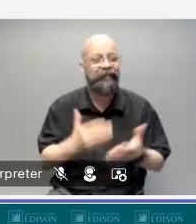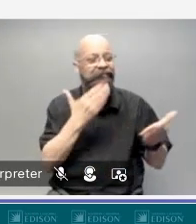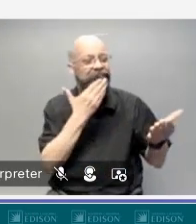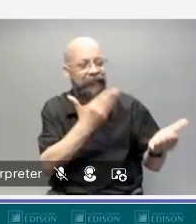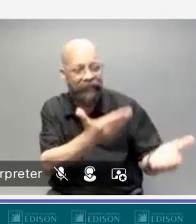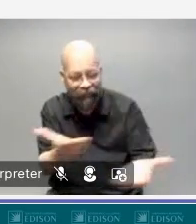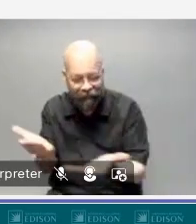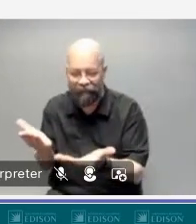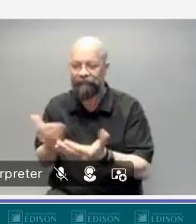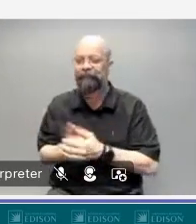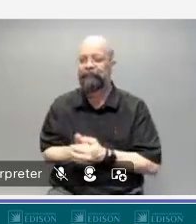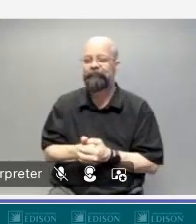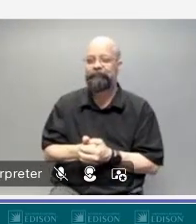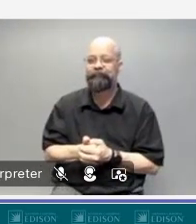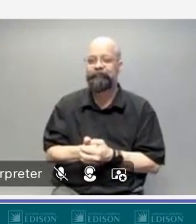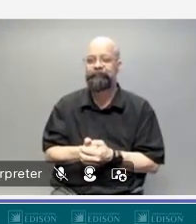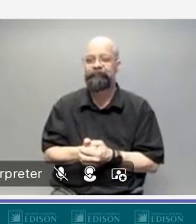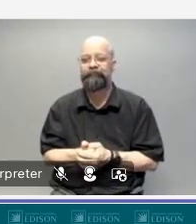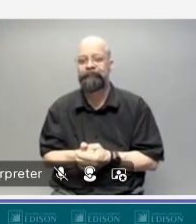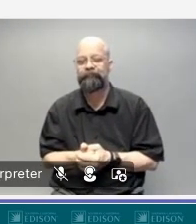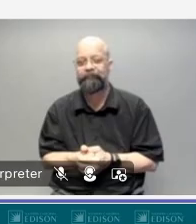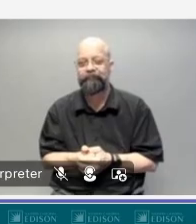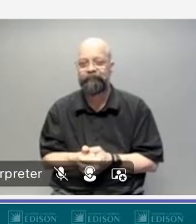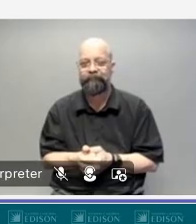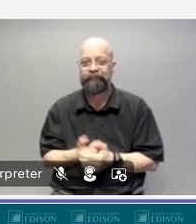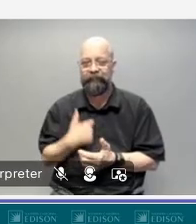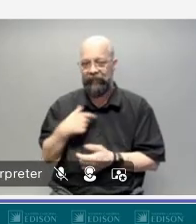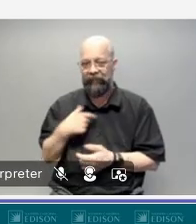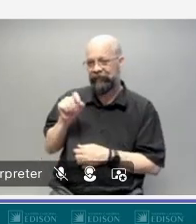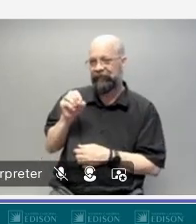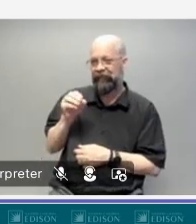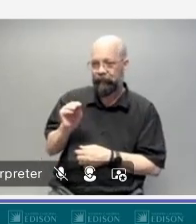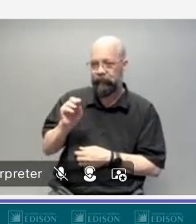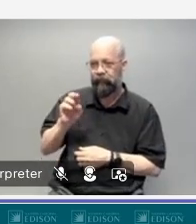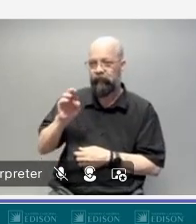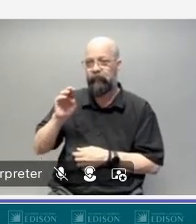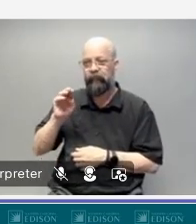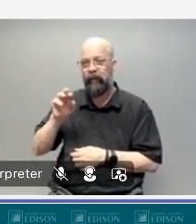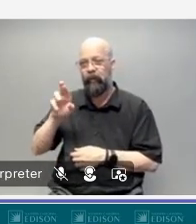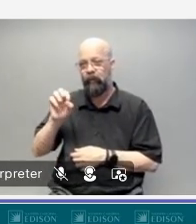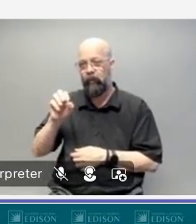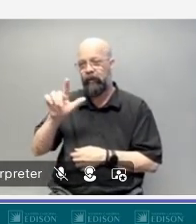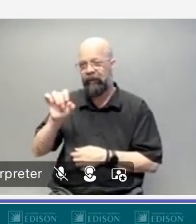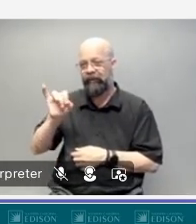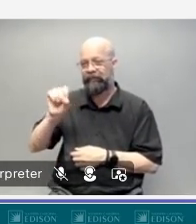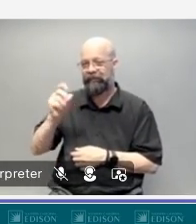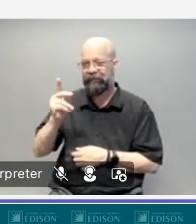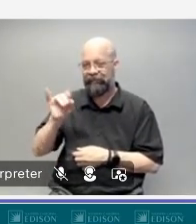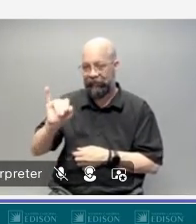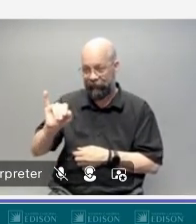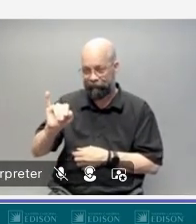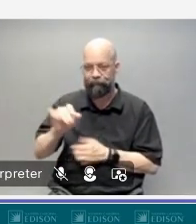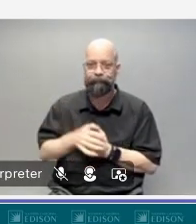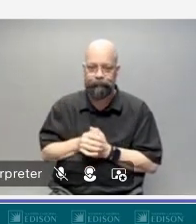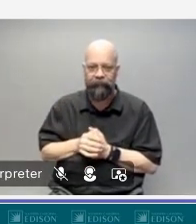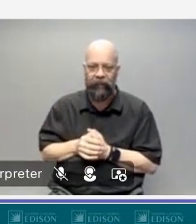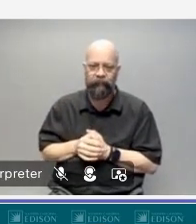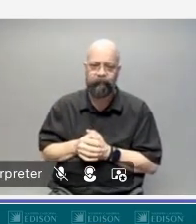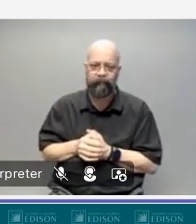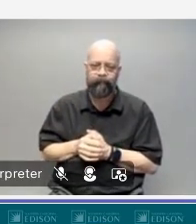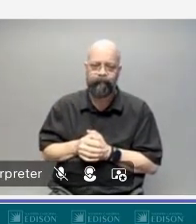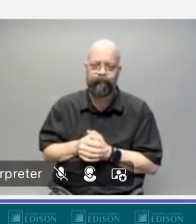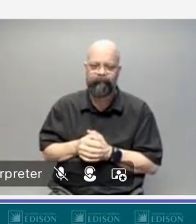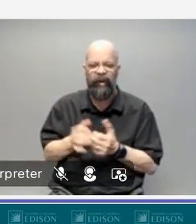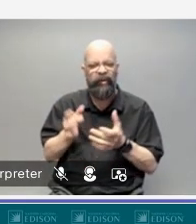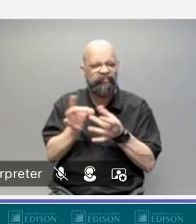everybody. My name is Tom Merlinski. I'm the fire scientist with Southern California Edison, and I want to talk to you a little bit about